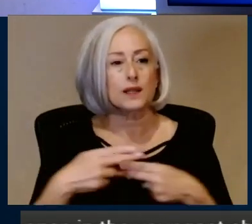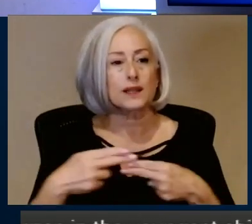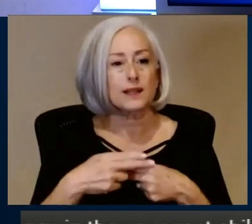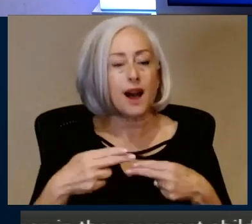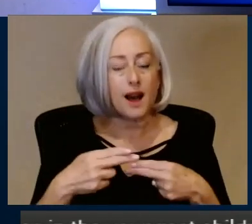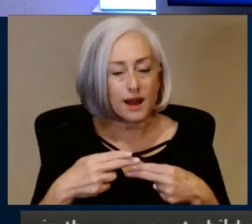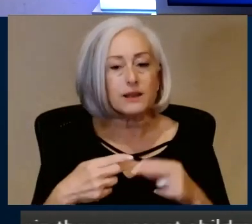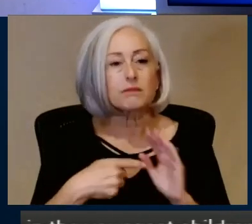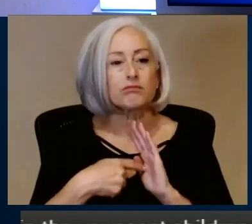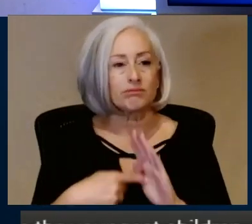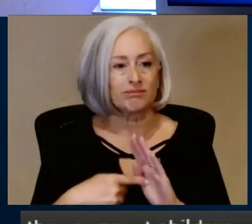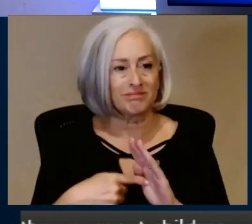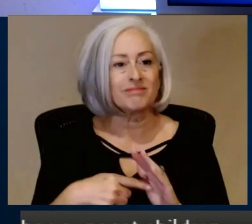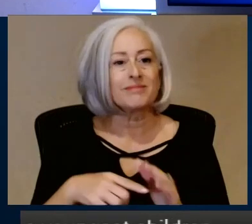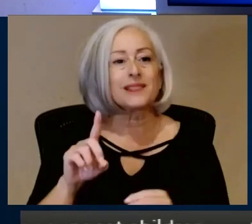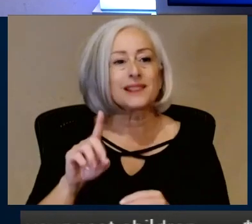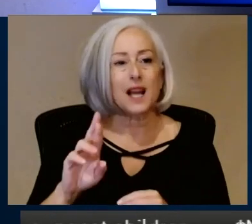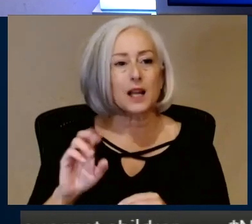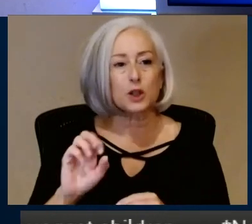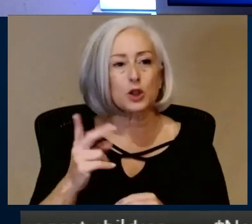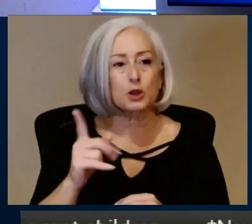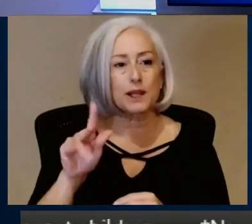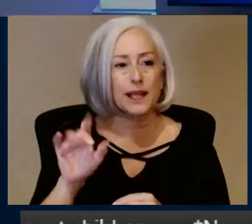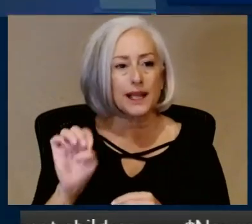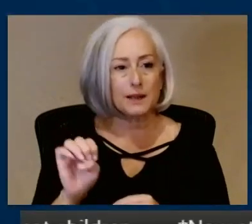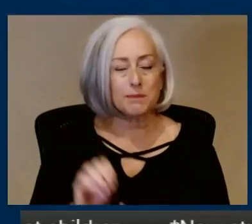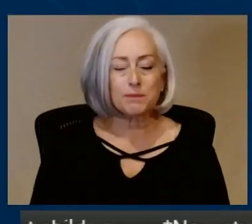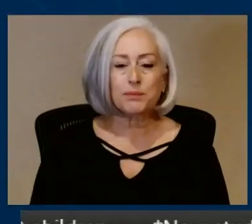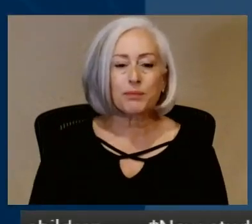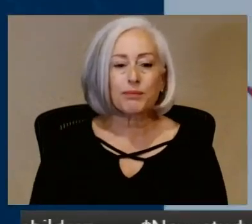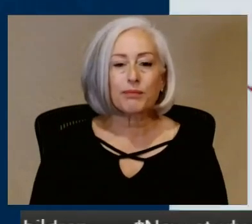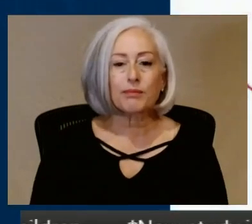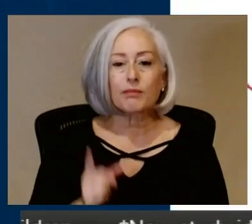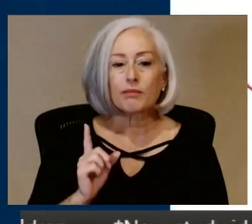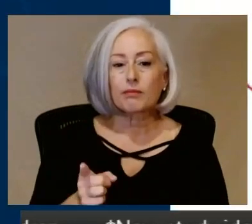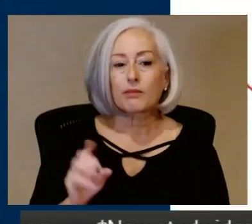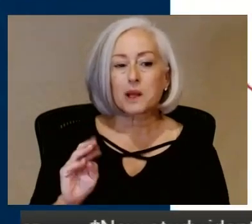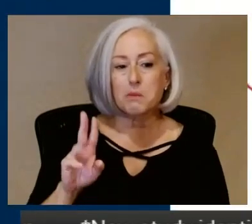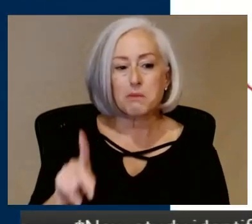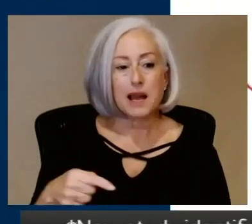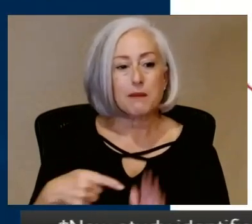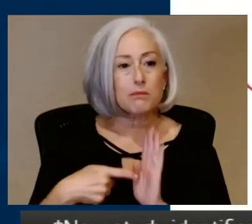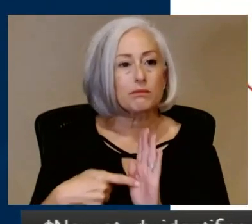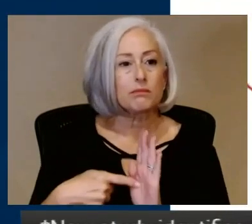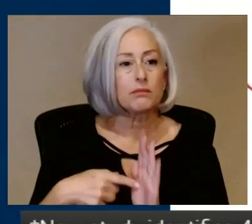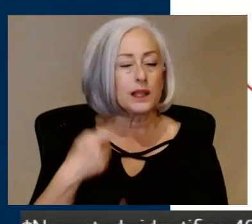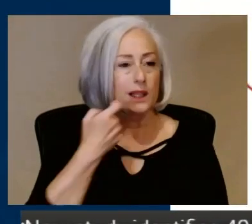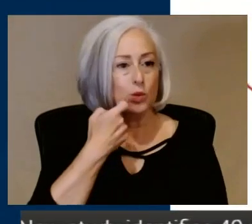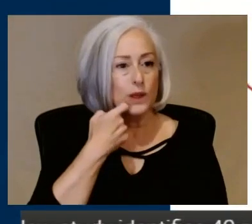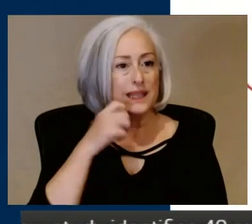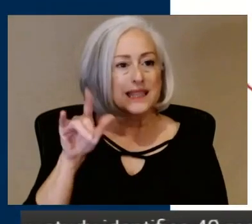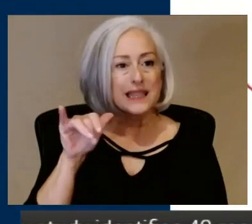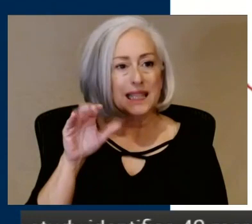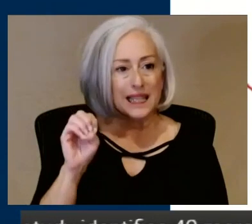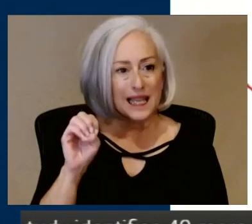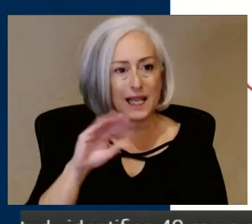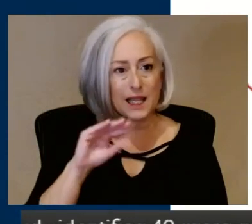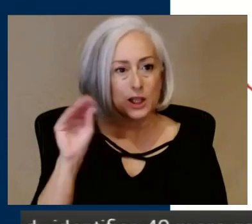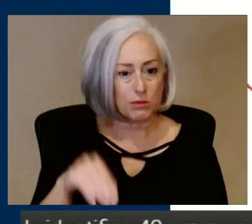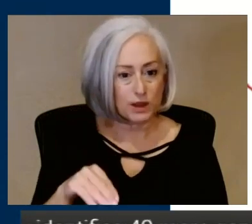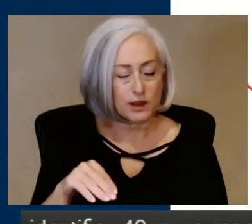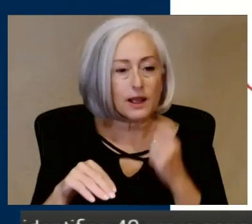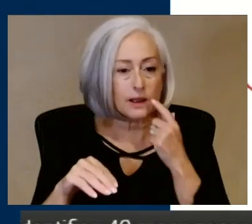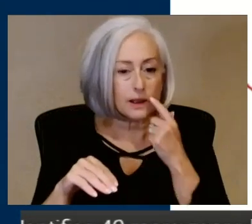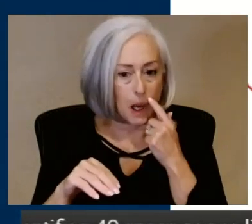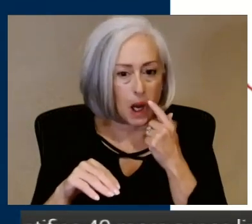Schmidtke. Dr. Schmidtke, this map uses recent case rate and test positivity data to estimate the likelihood